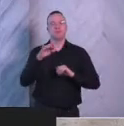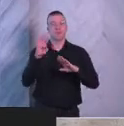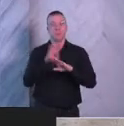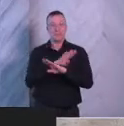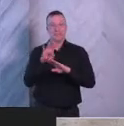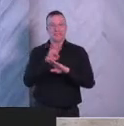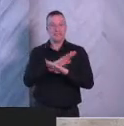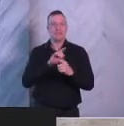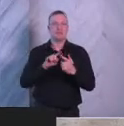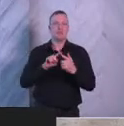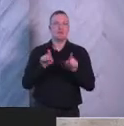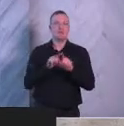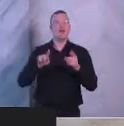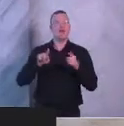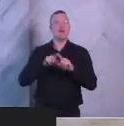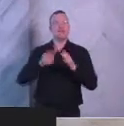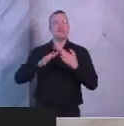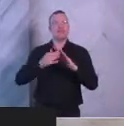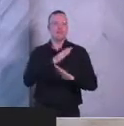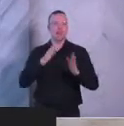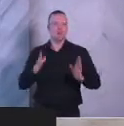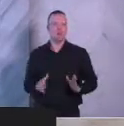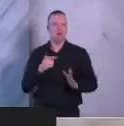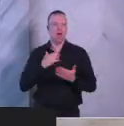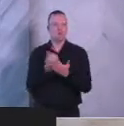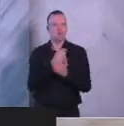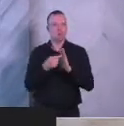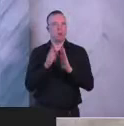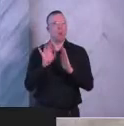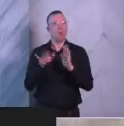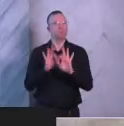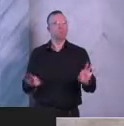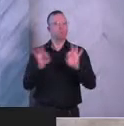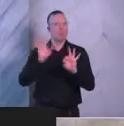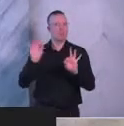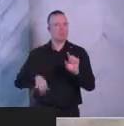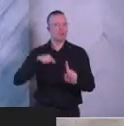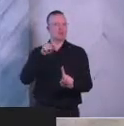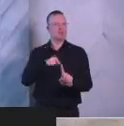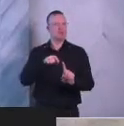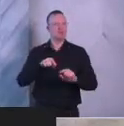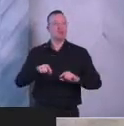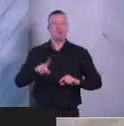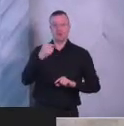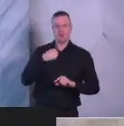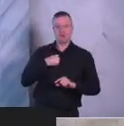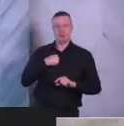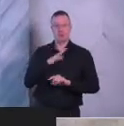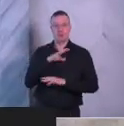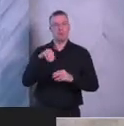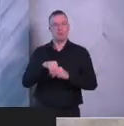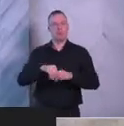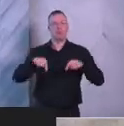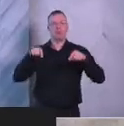And now as a city councillor, I take representation really seriously. And so for me to be part of